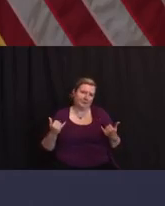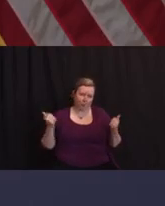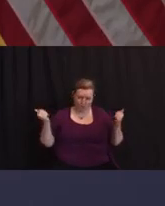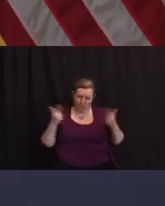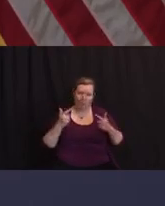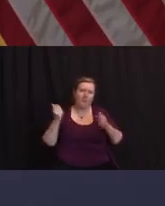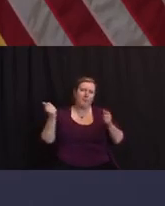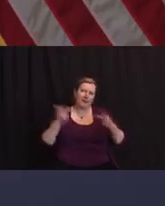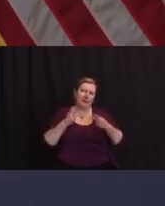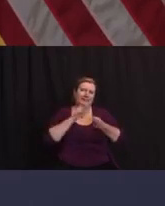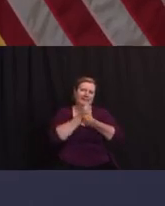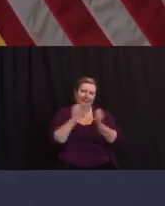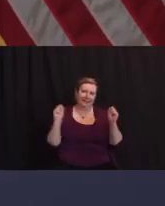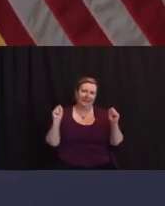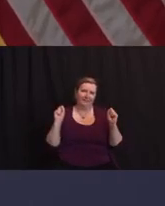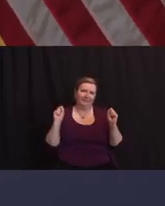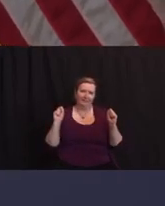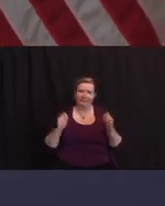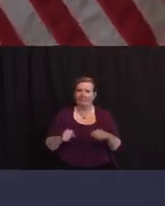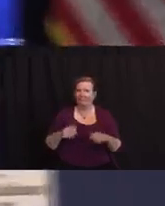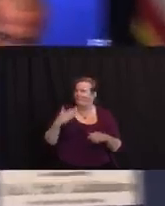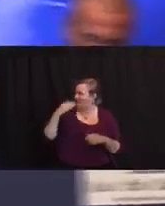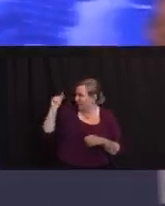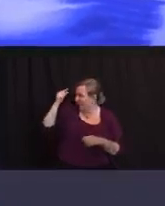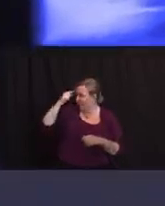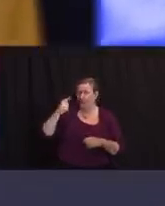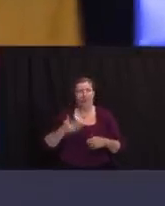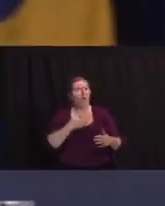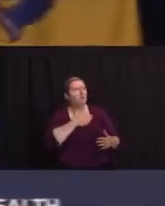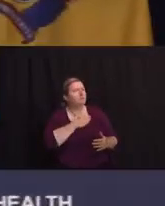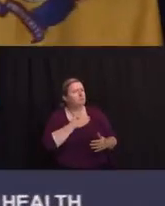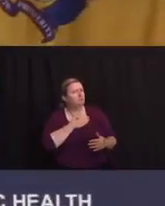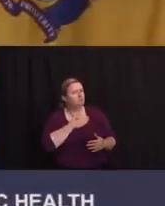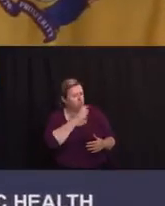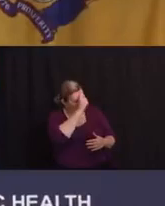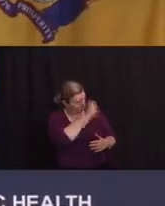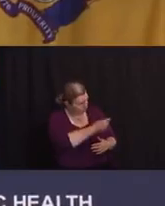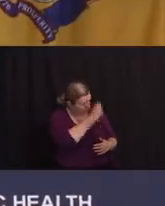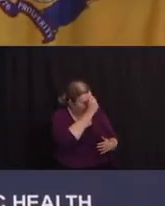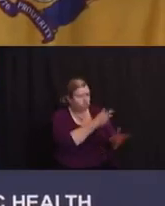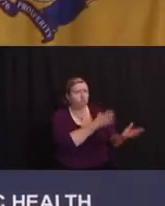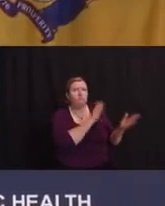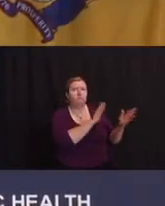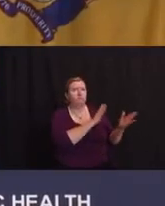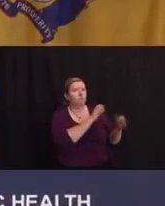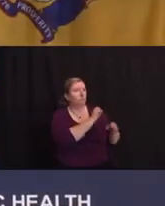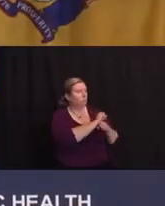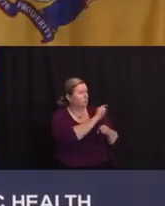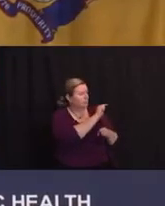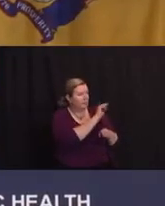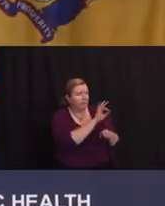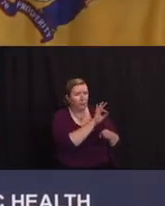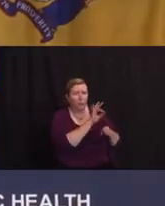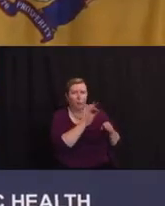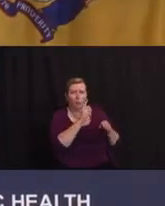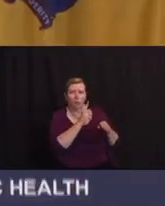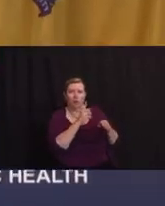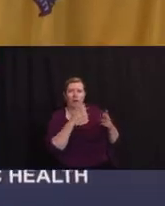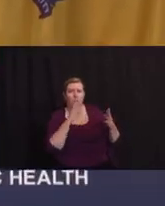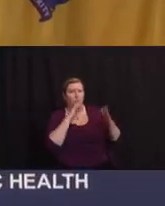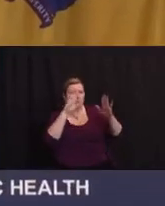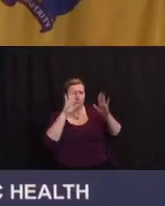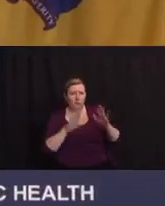Jersey. Thanks, Governor. Thank God, and hats off to the men and women of Task Force 1 who have consistently answered the